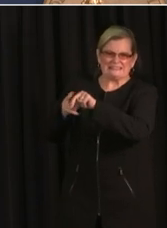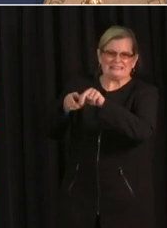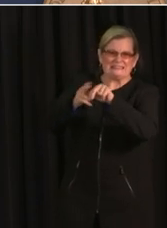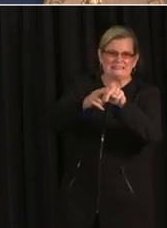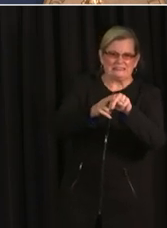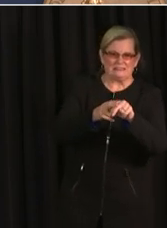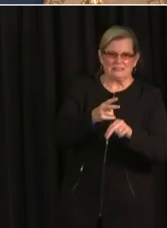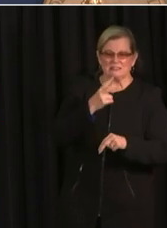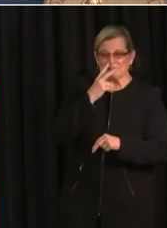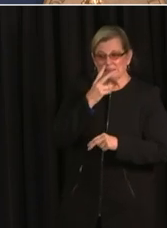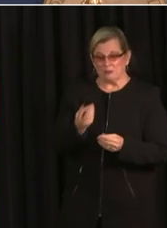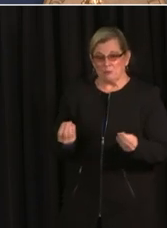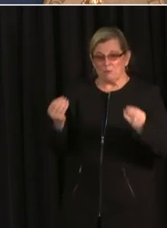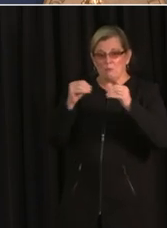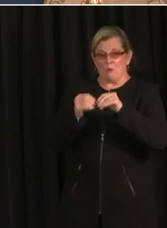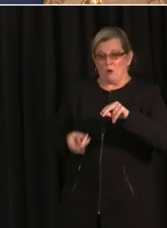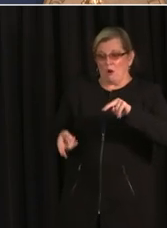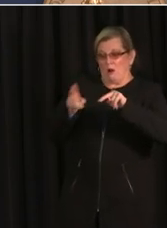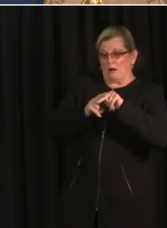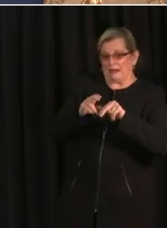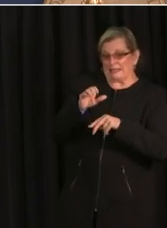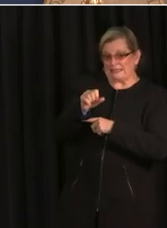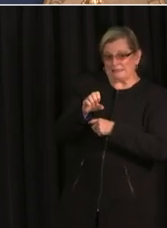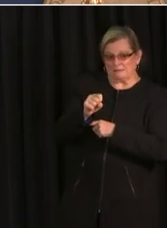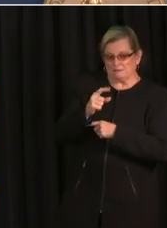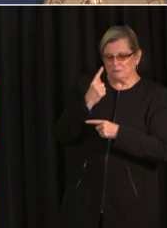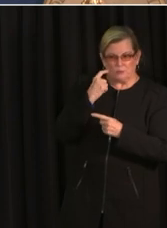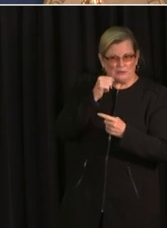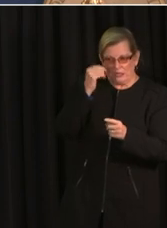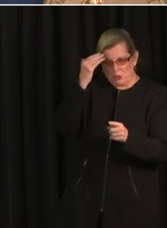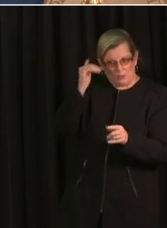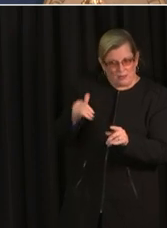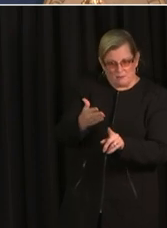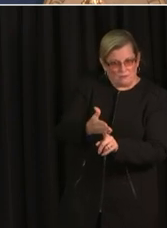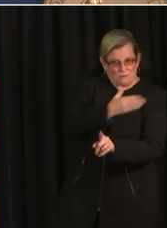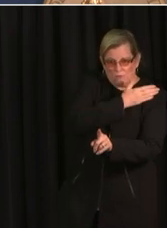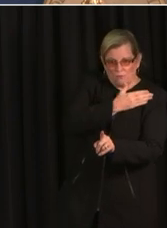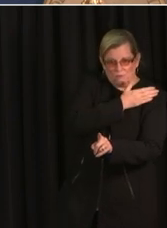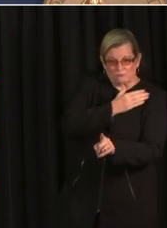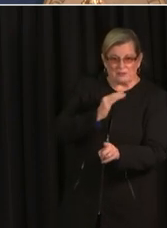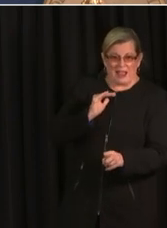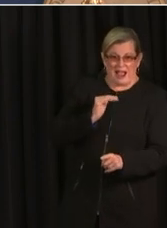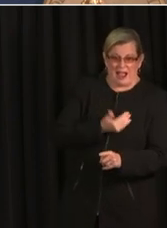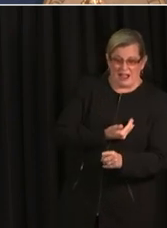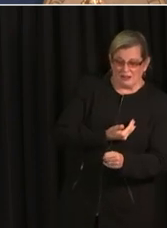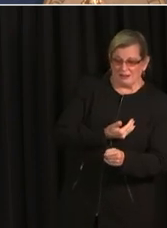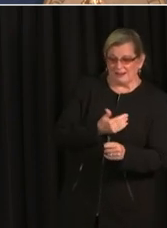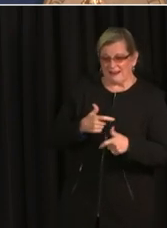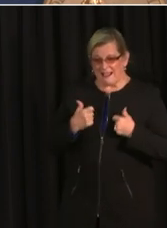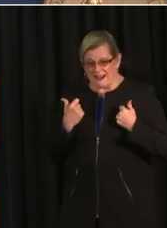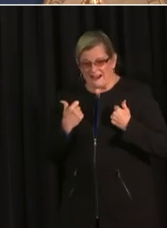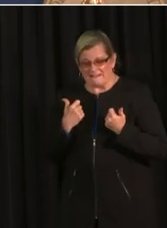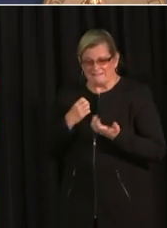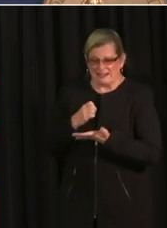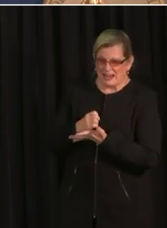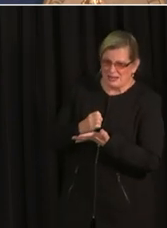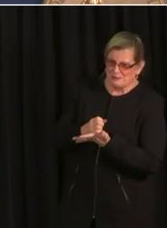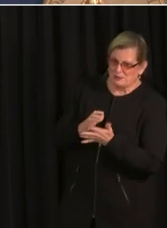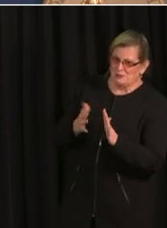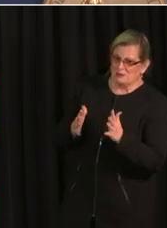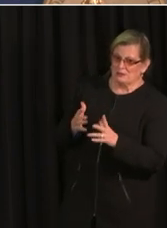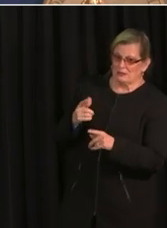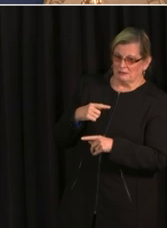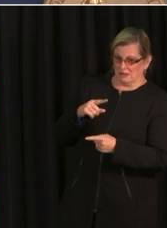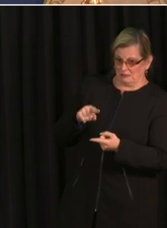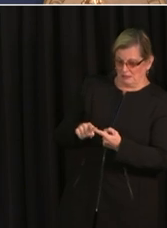more cases. And we knew, of course, that our life and economy would be hampered until we have